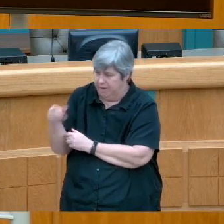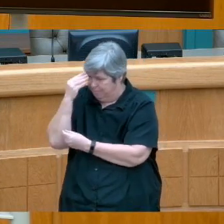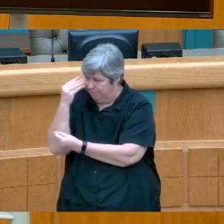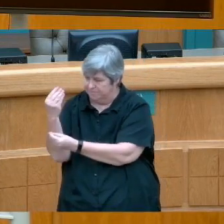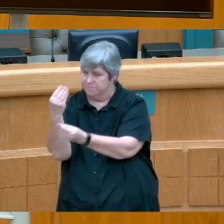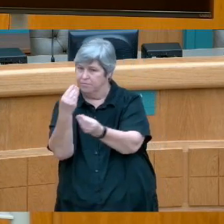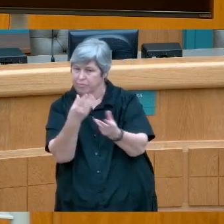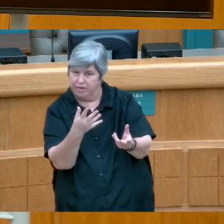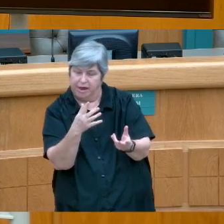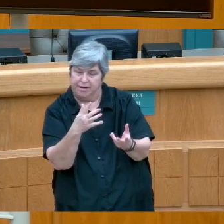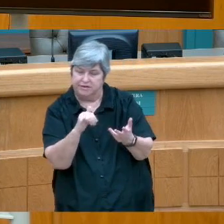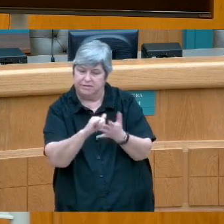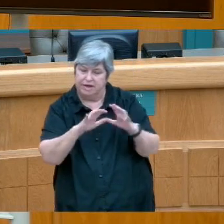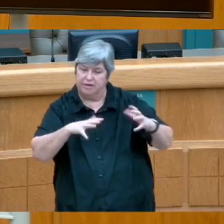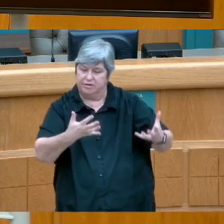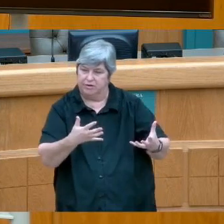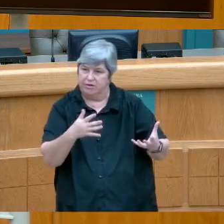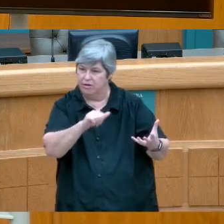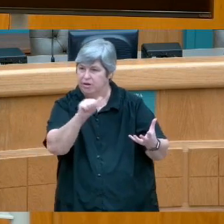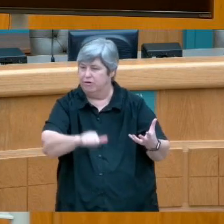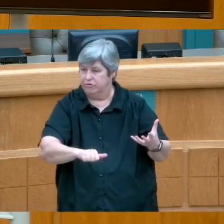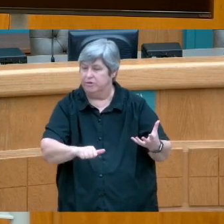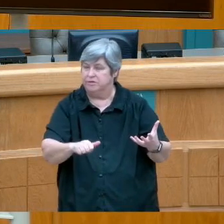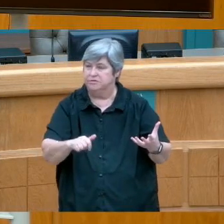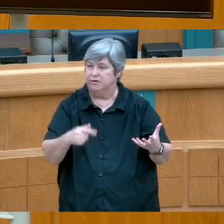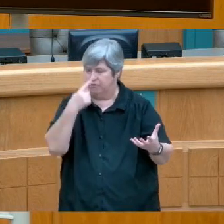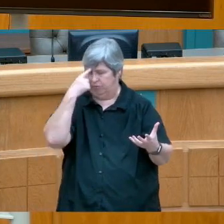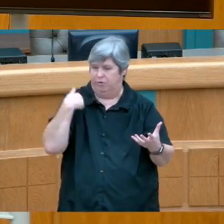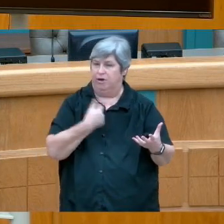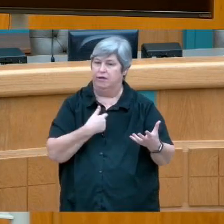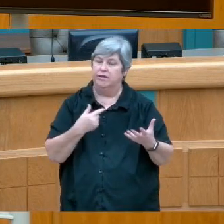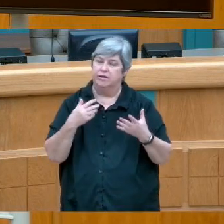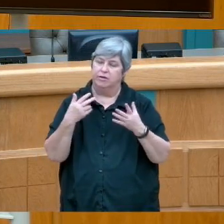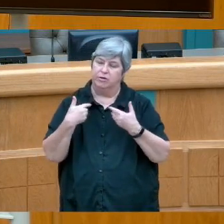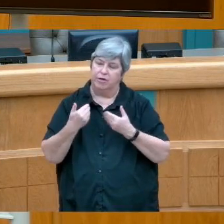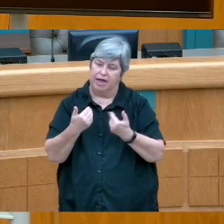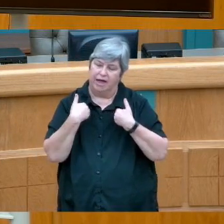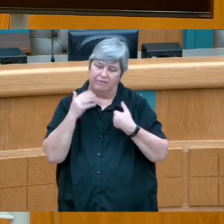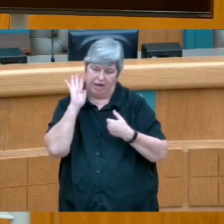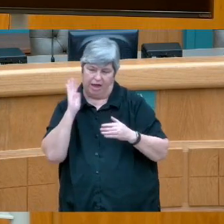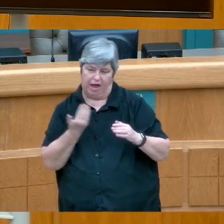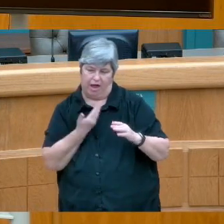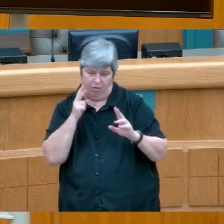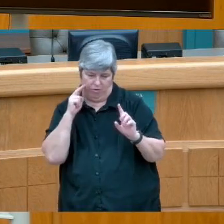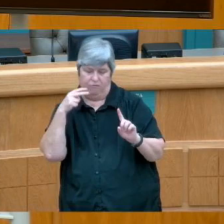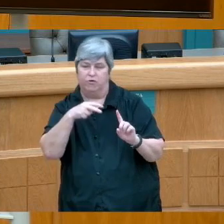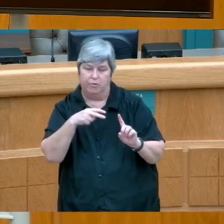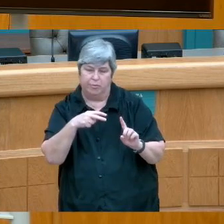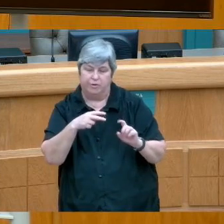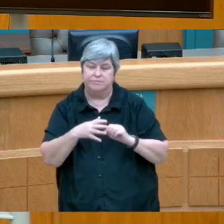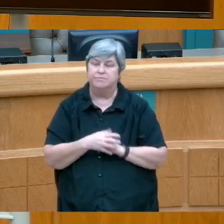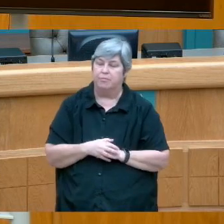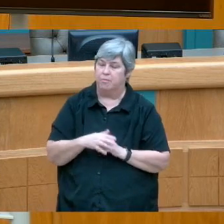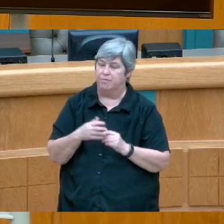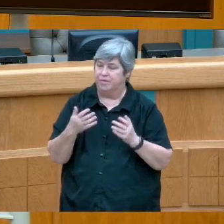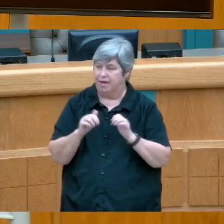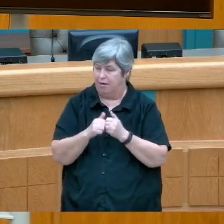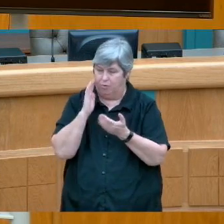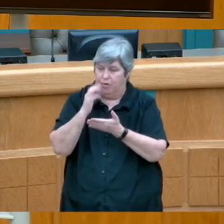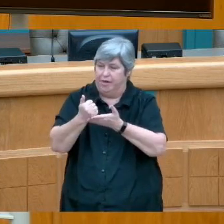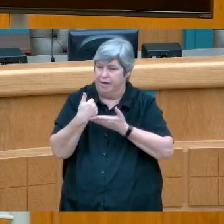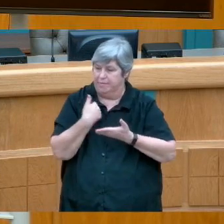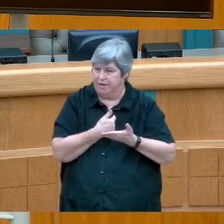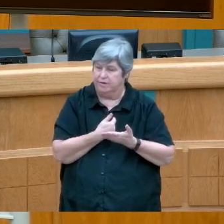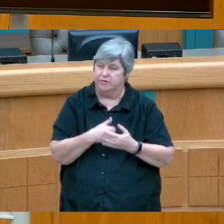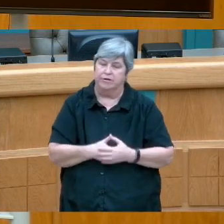up to Austin on our behalf to kind of give our perspective on what it means to us here in the Coastal Bend when it